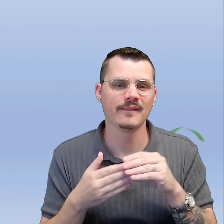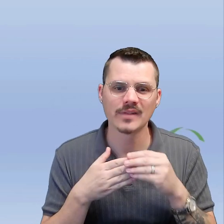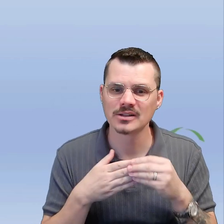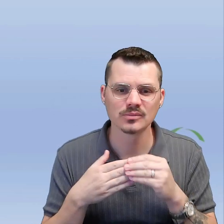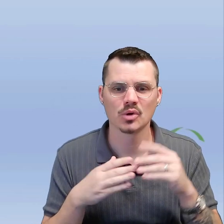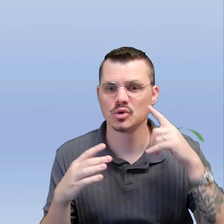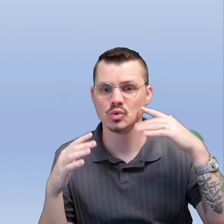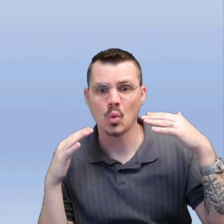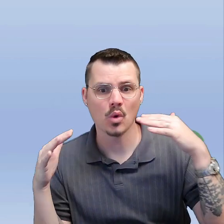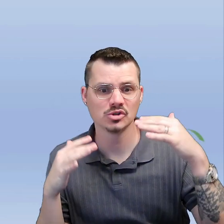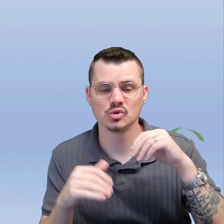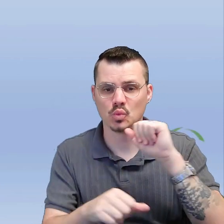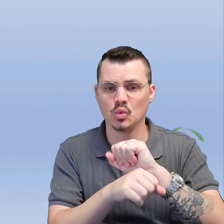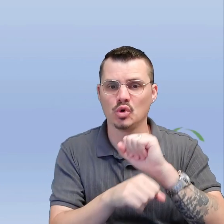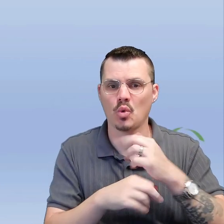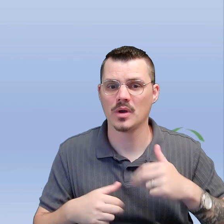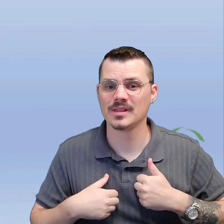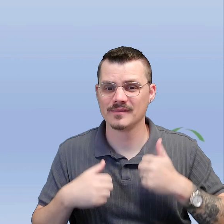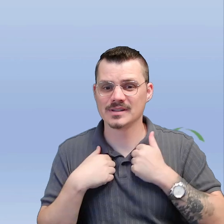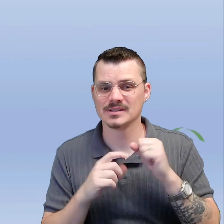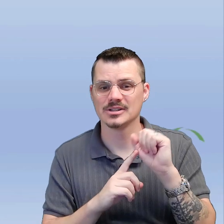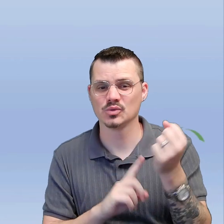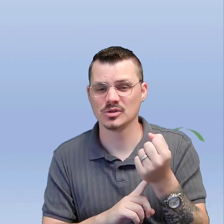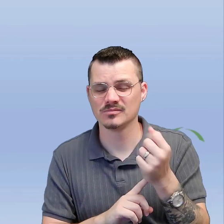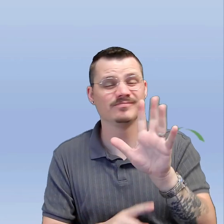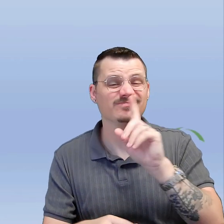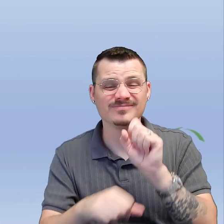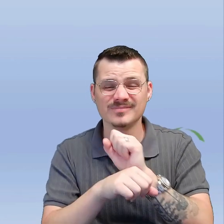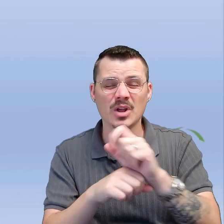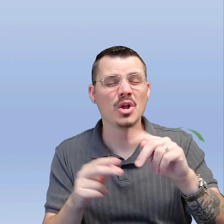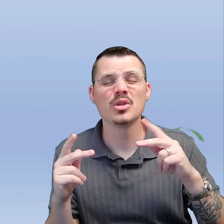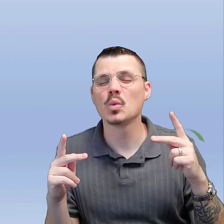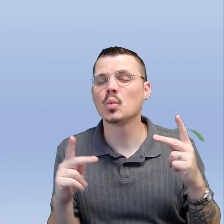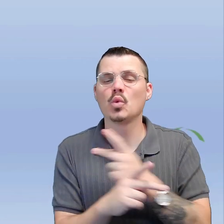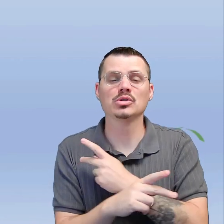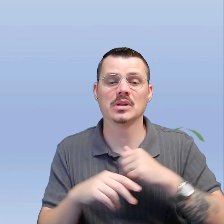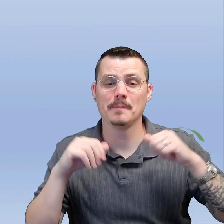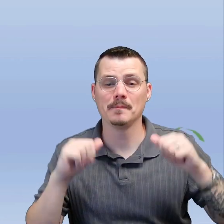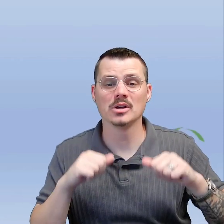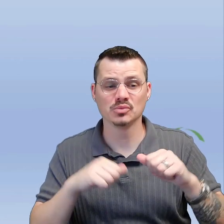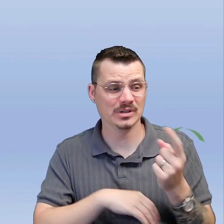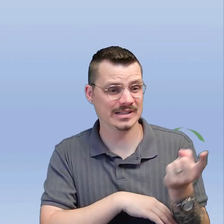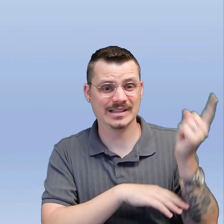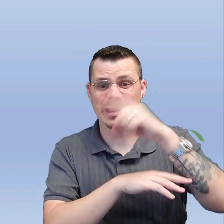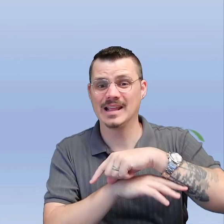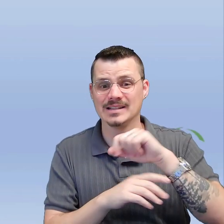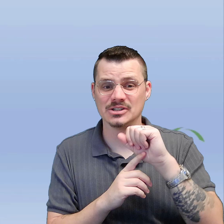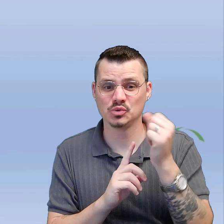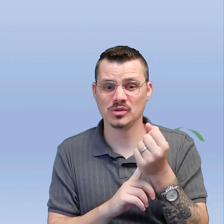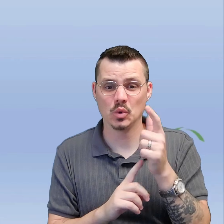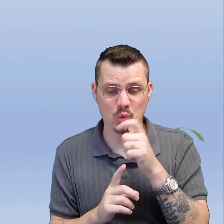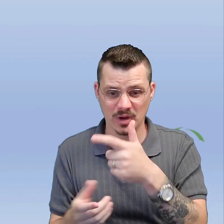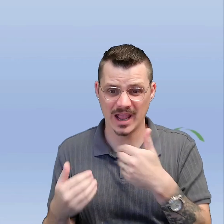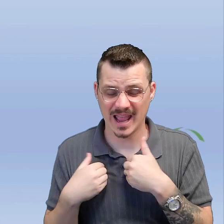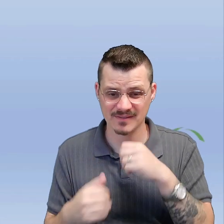Inflexible, noisy living or working situations. In fact, the worst possible daytime situation